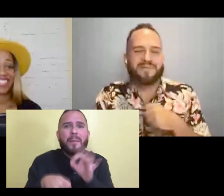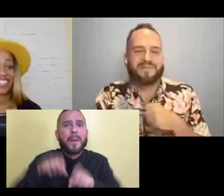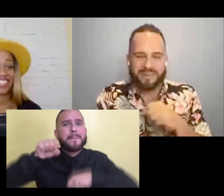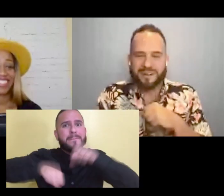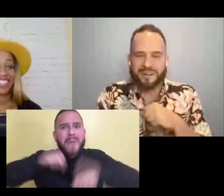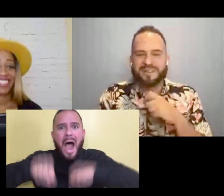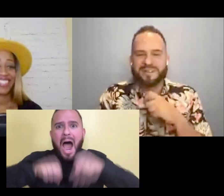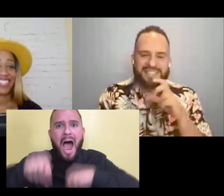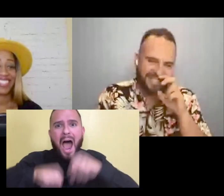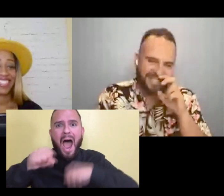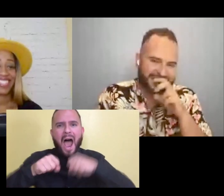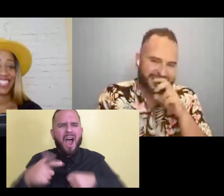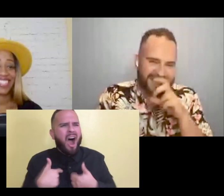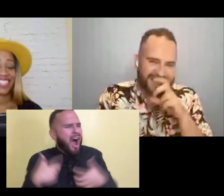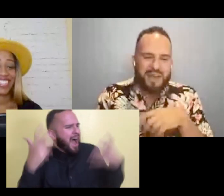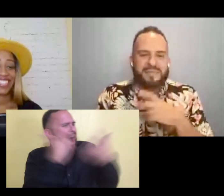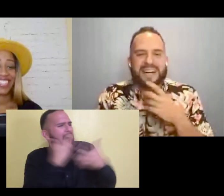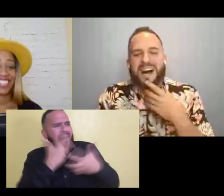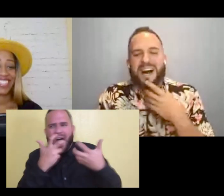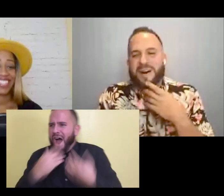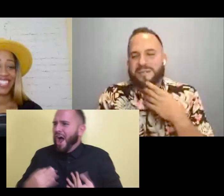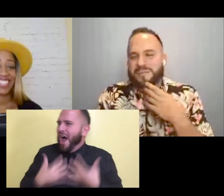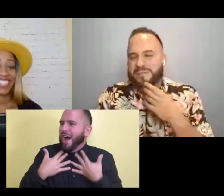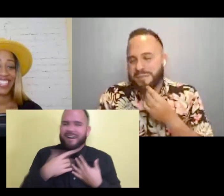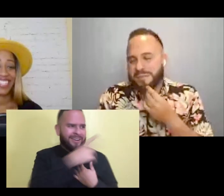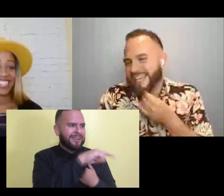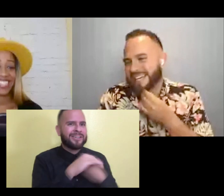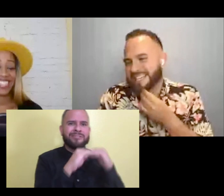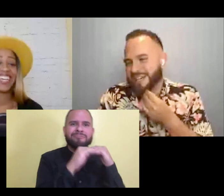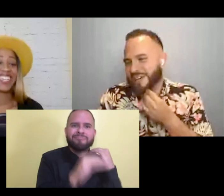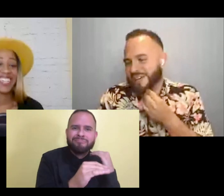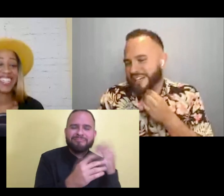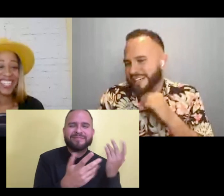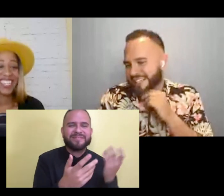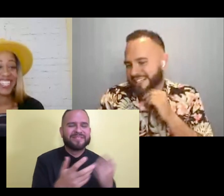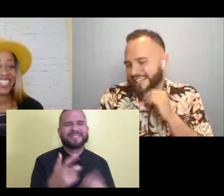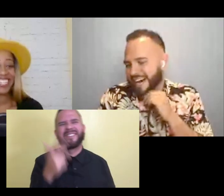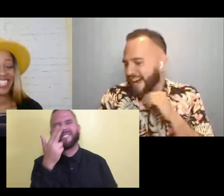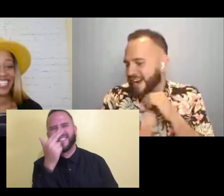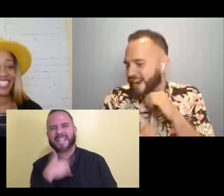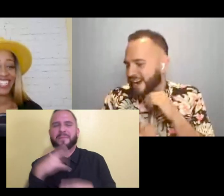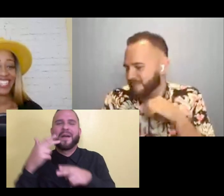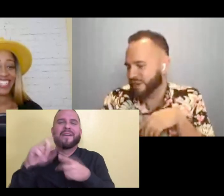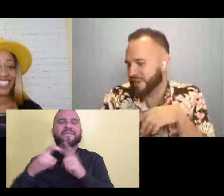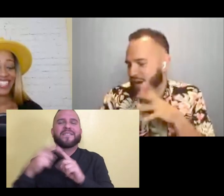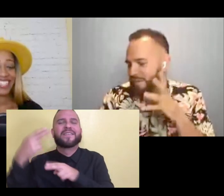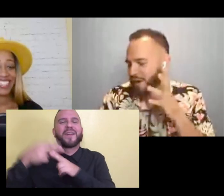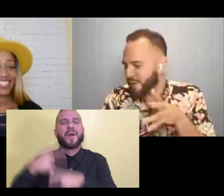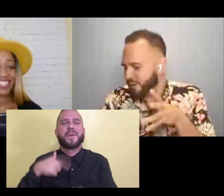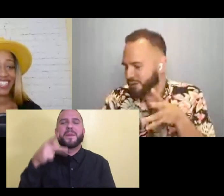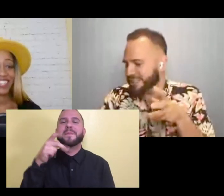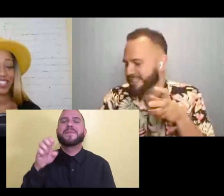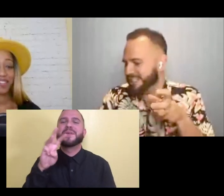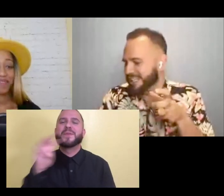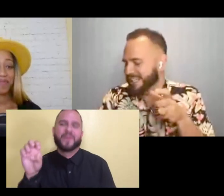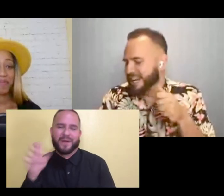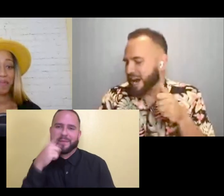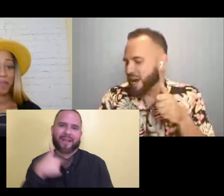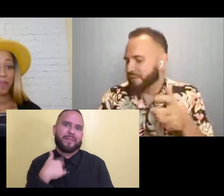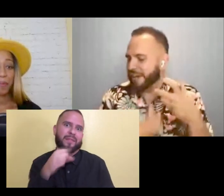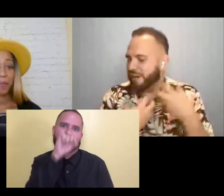riding my bike's one of my favorite things to do. But yeah, so I kind of lost my train of thought. But